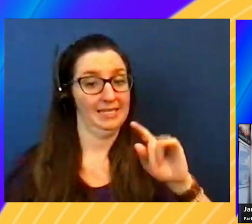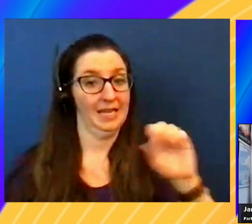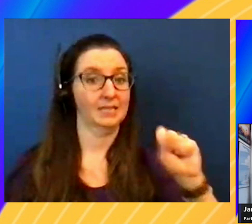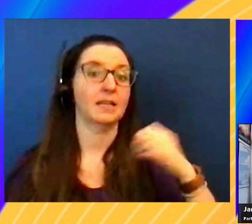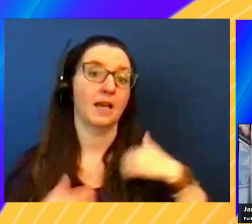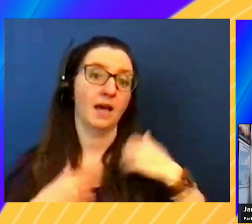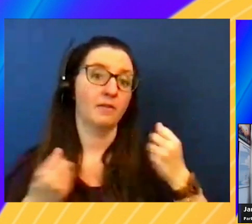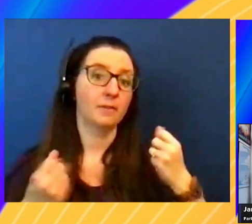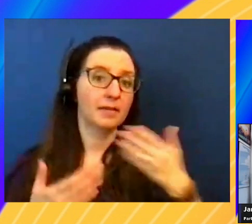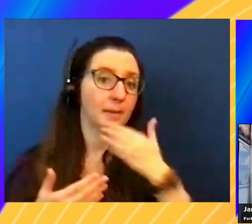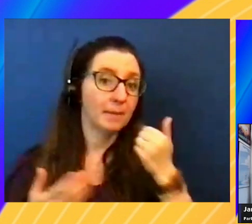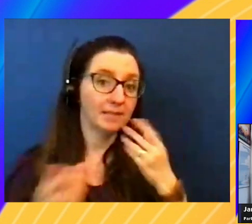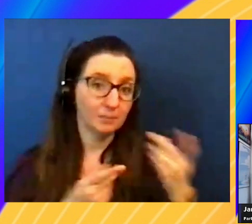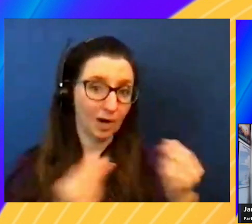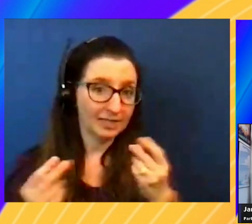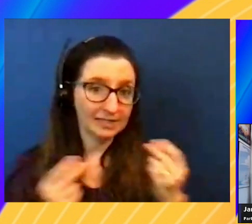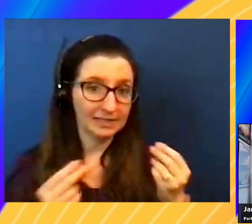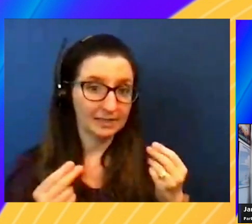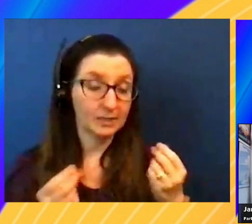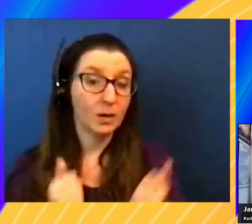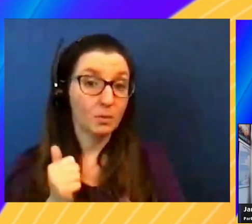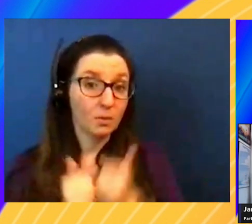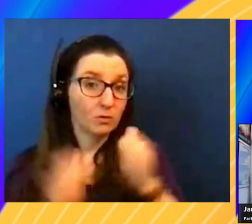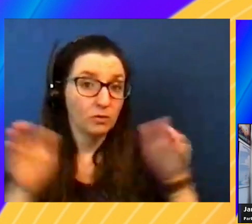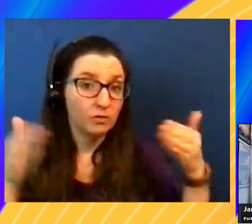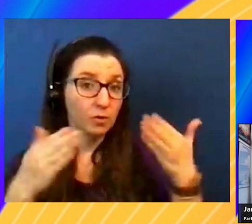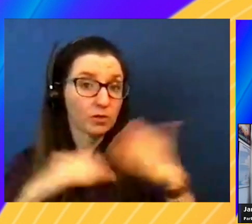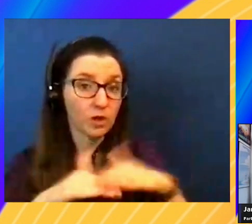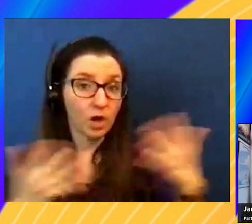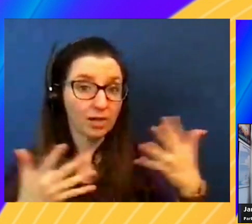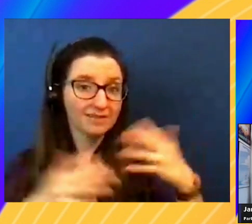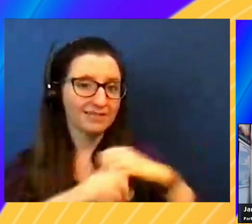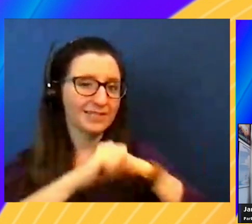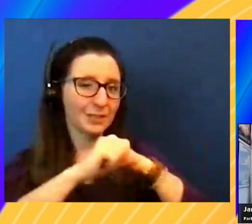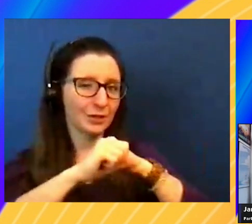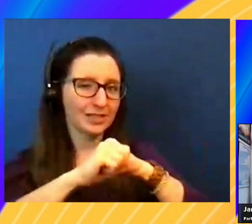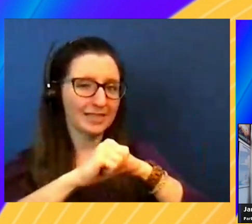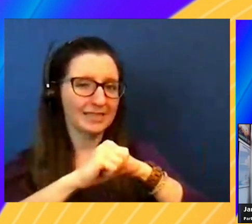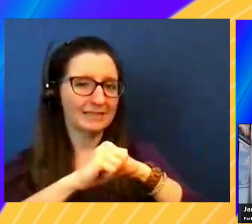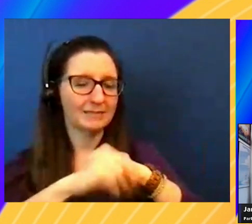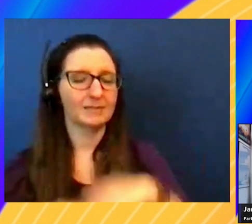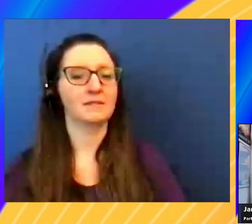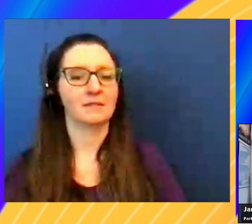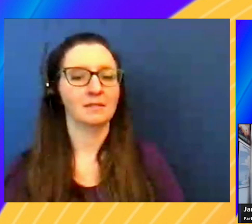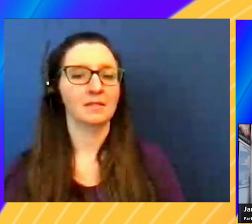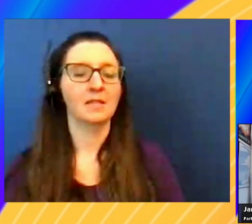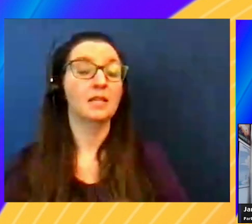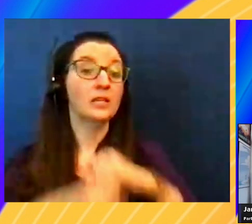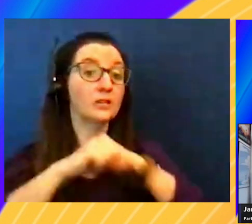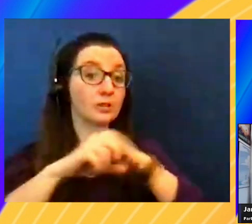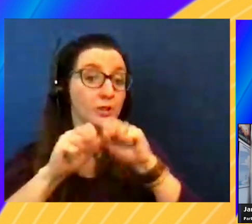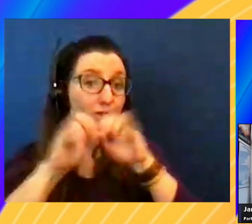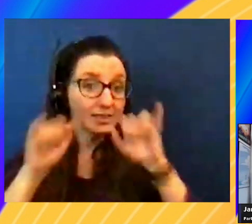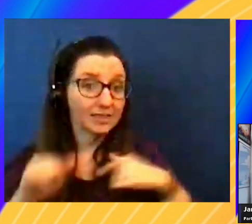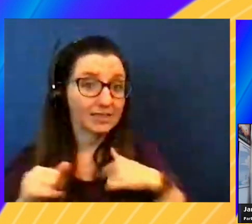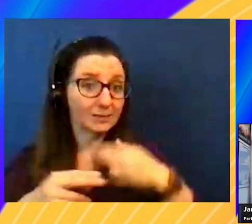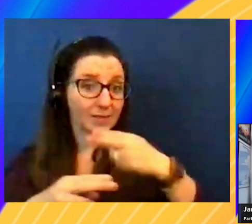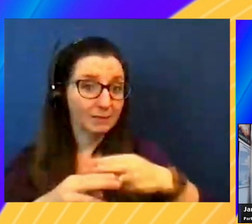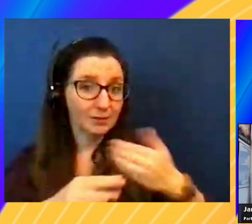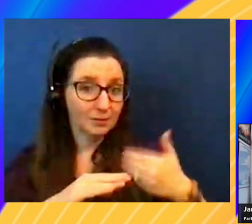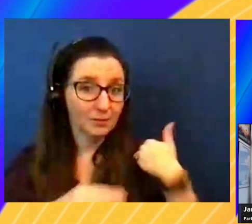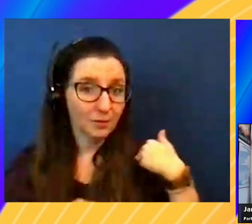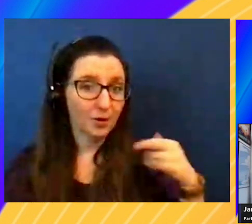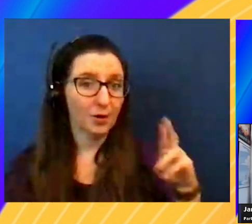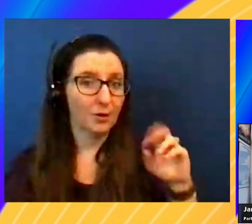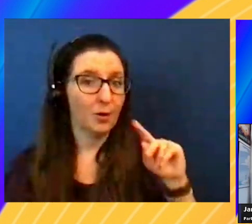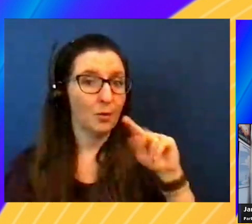are security focused. So all those security systems that I mentioned, the Route 53 resolver logs,